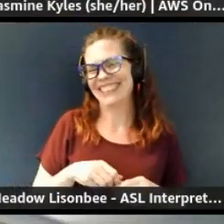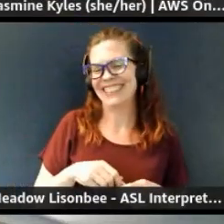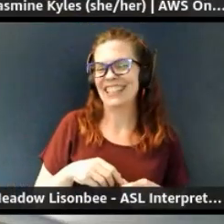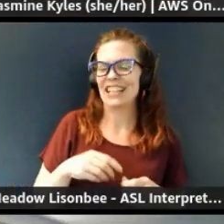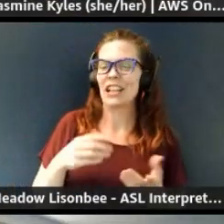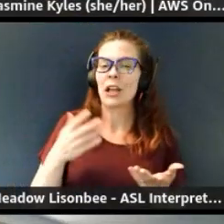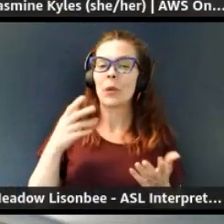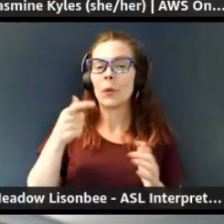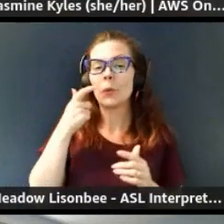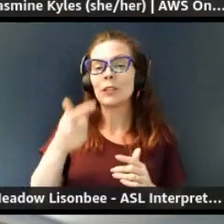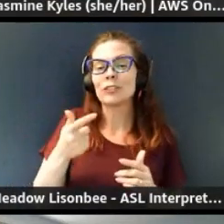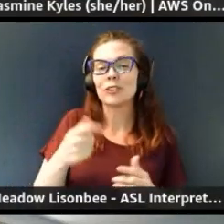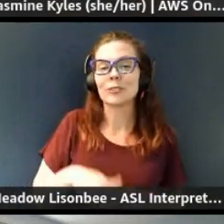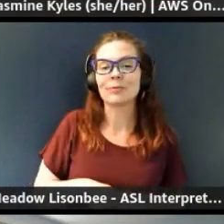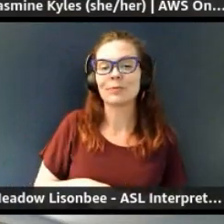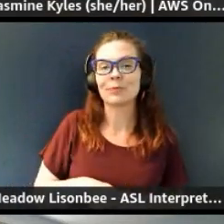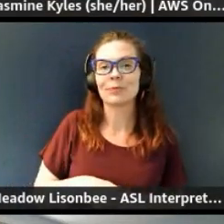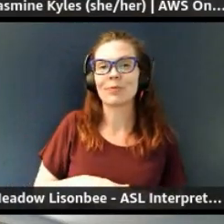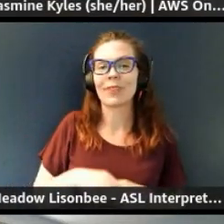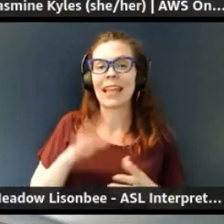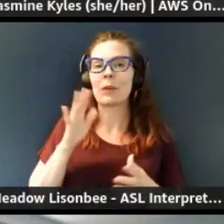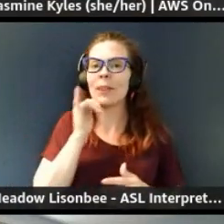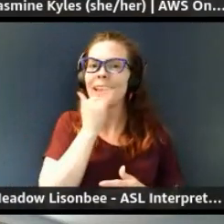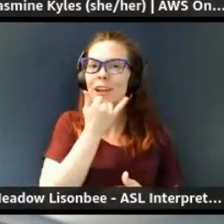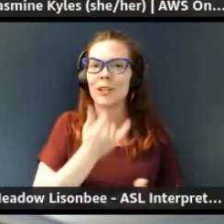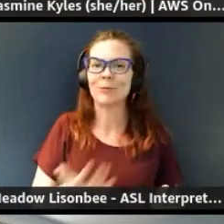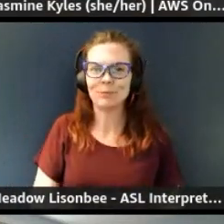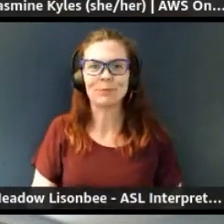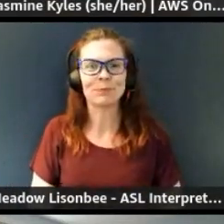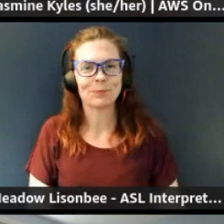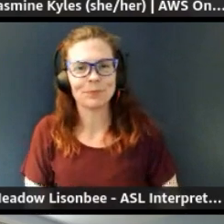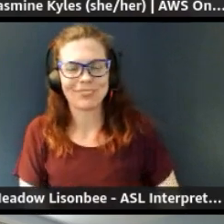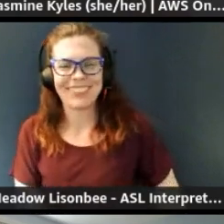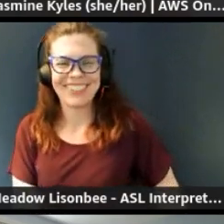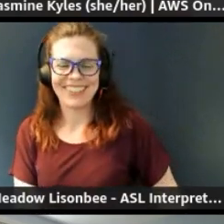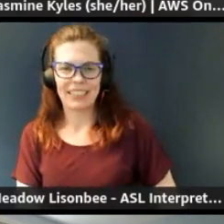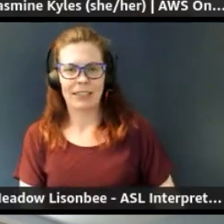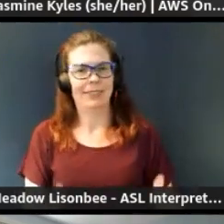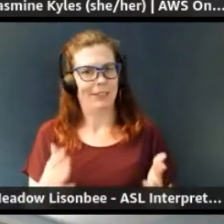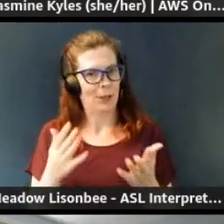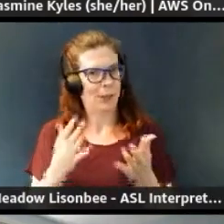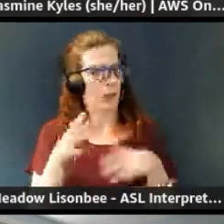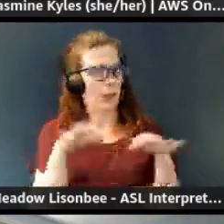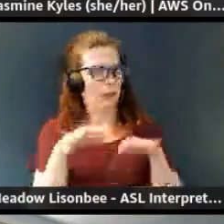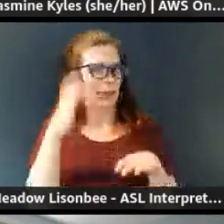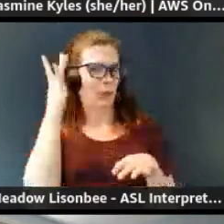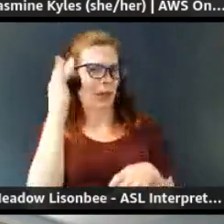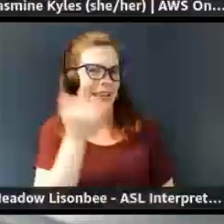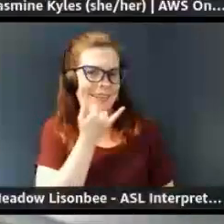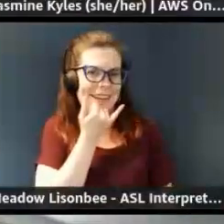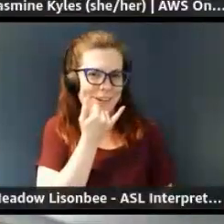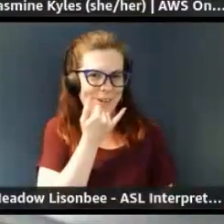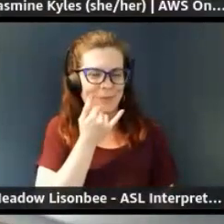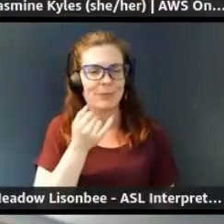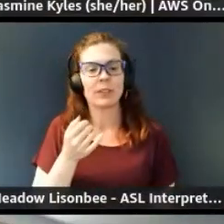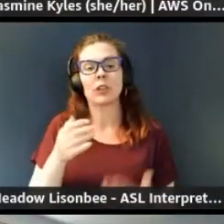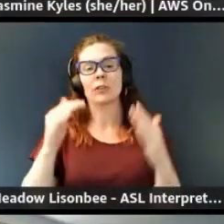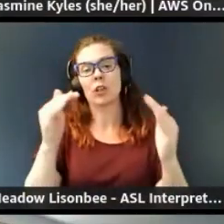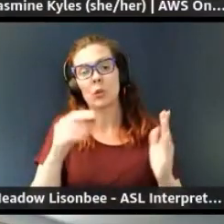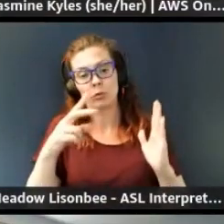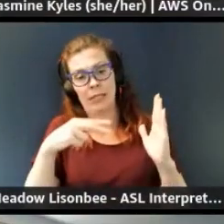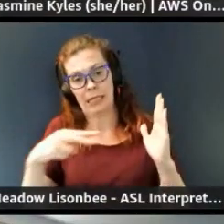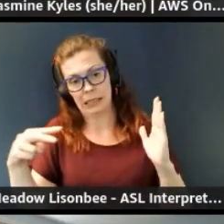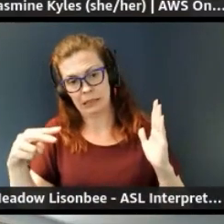We'll watch this. We're going to get an error. And I'm going to explain why really quick. So if we come down here and read